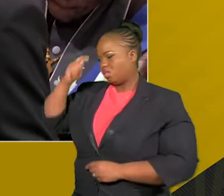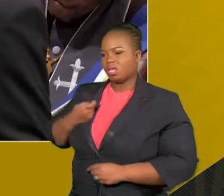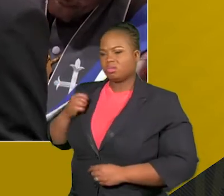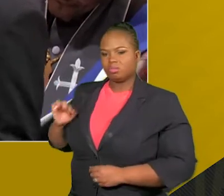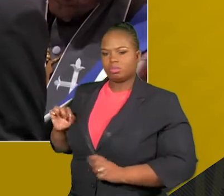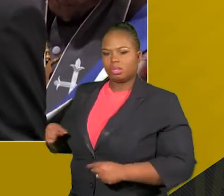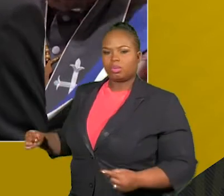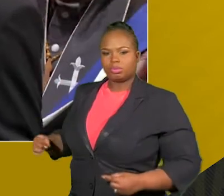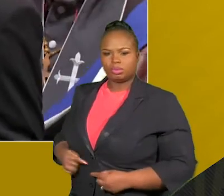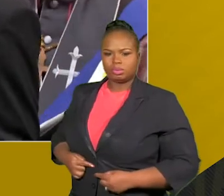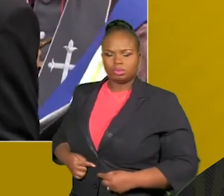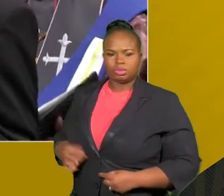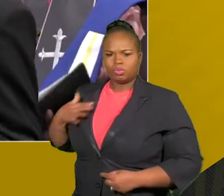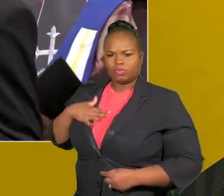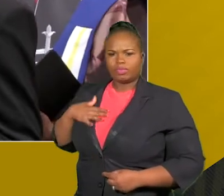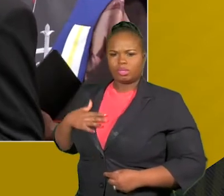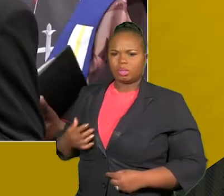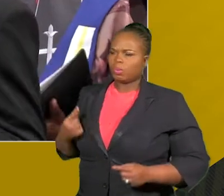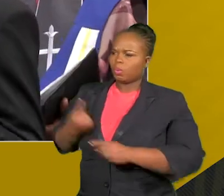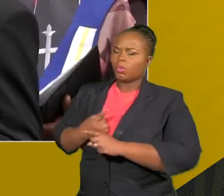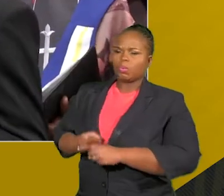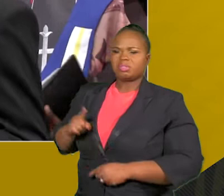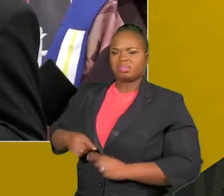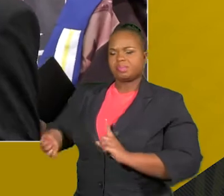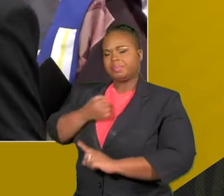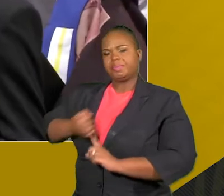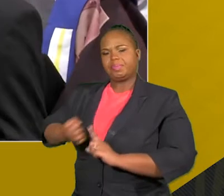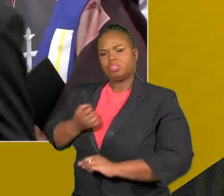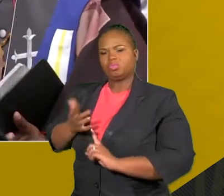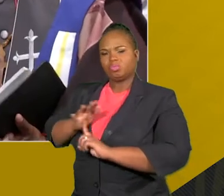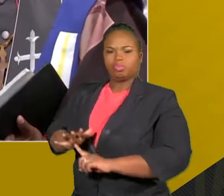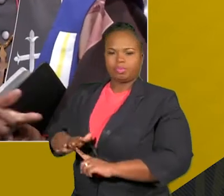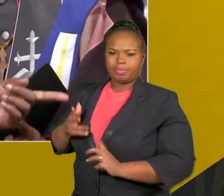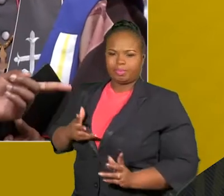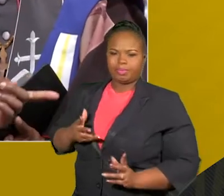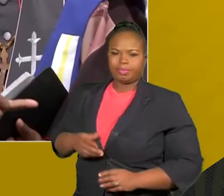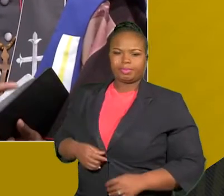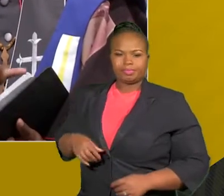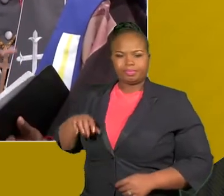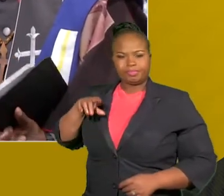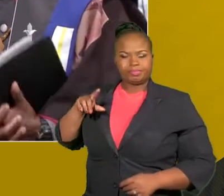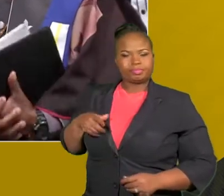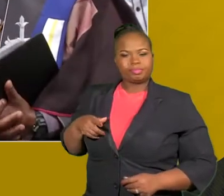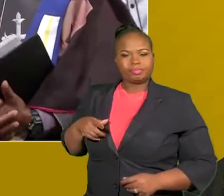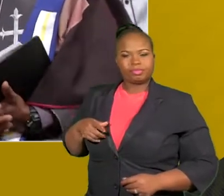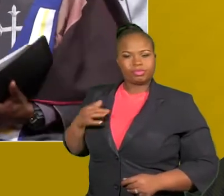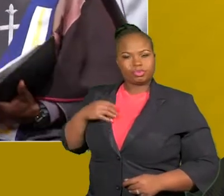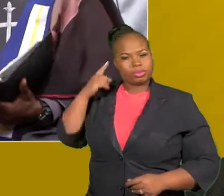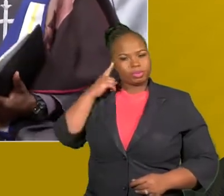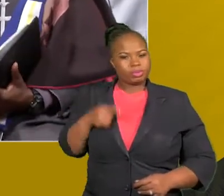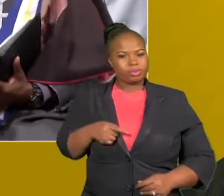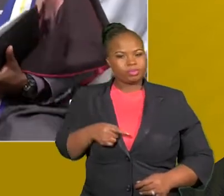as ubaba. I feel ukuthi ngaso sonke isikhathi nayo kumele ibe nodlame kuzitshengisa ubudoda bayo. I want to come to you to learn a quick one. Should we